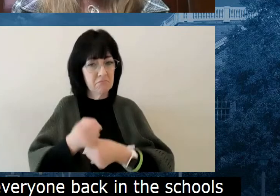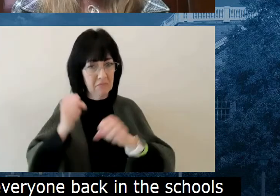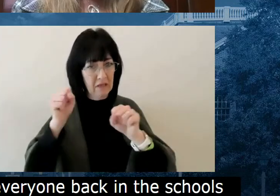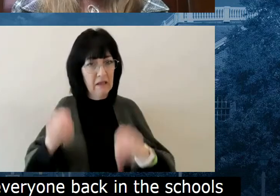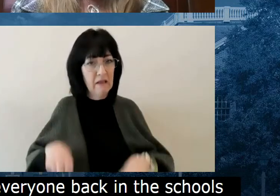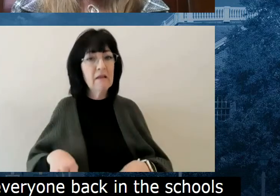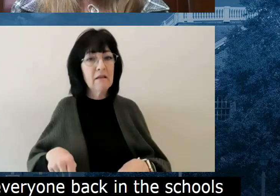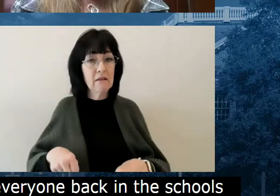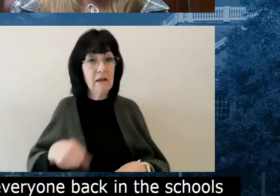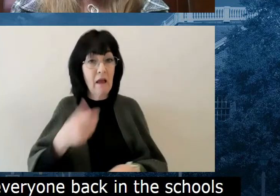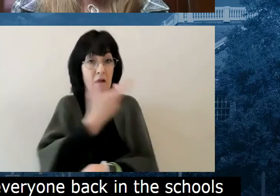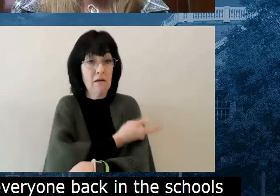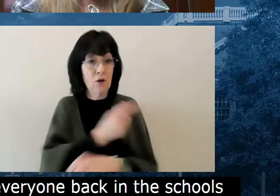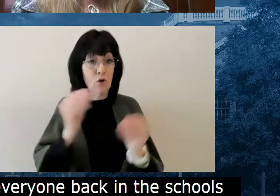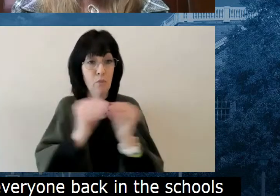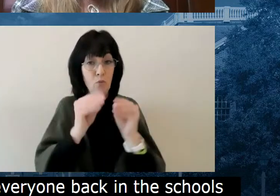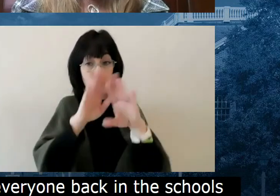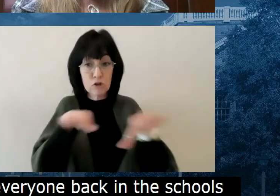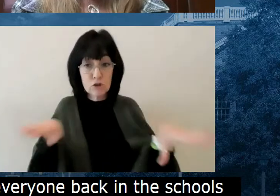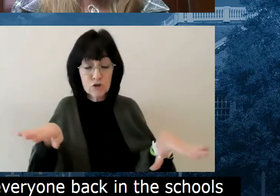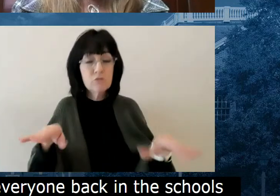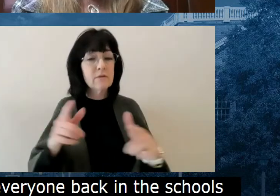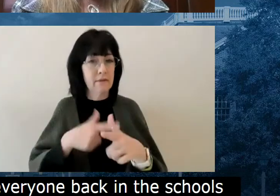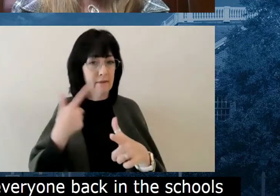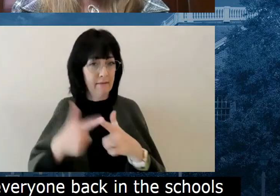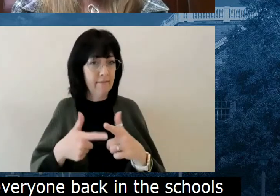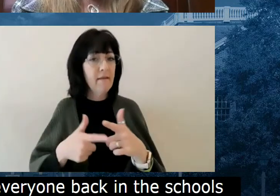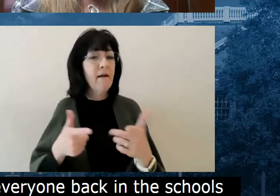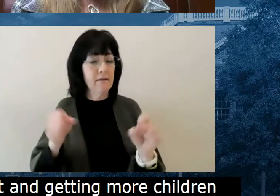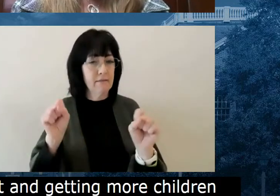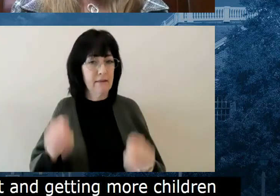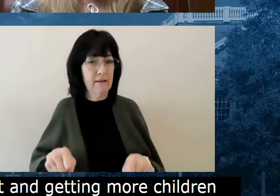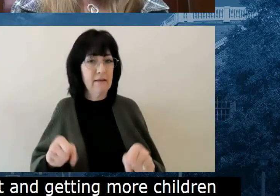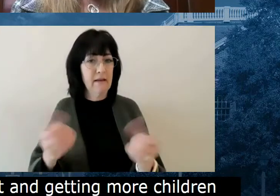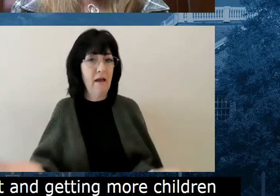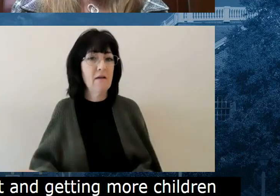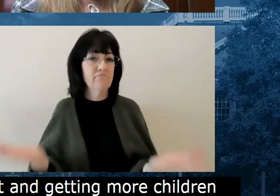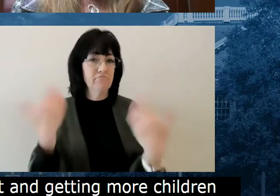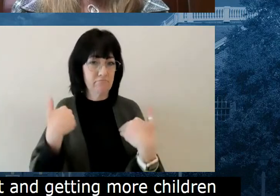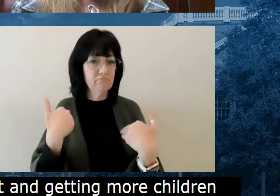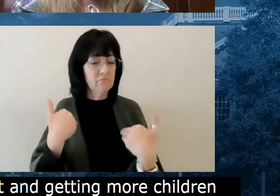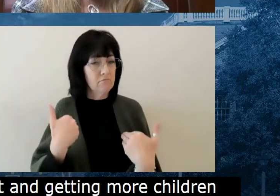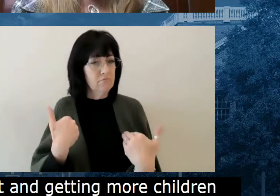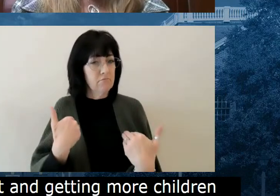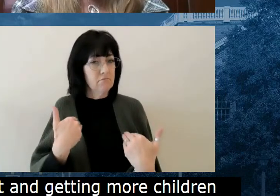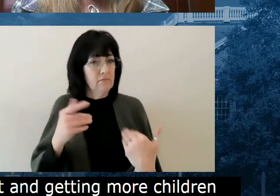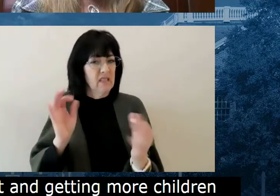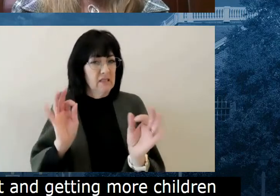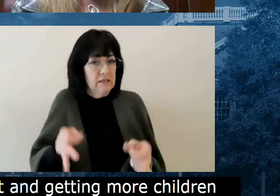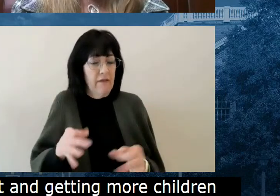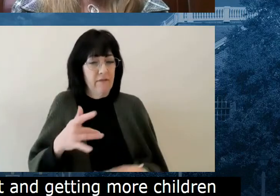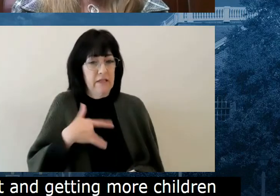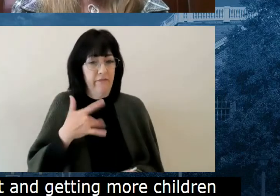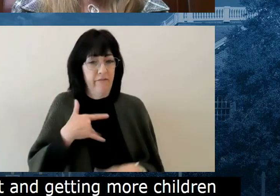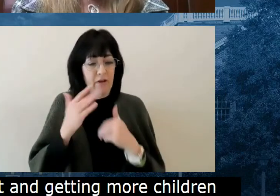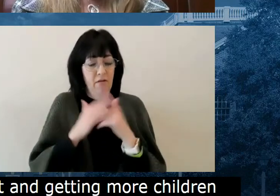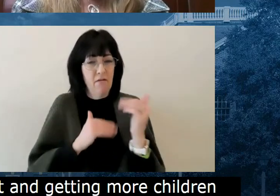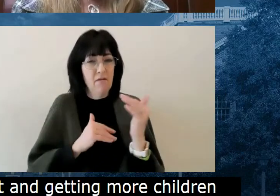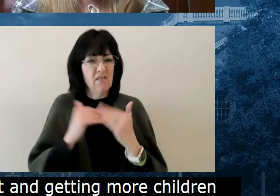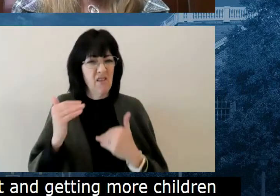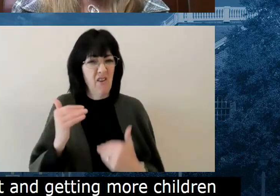children vaccinated will help us do it safely and with a level of comfort that is necessary by